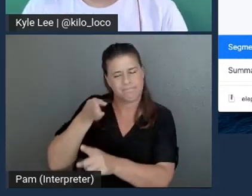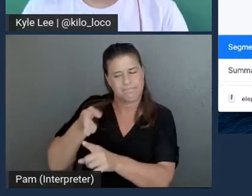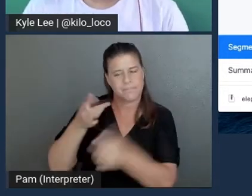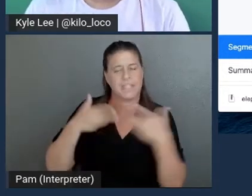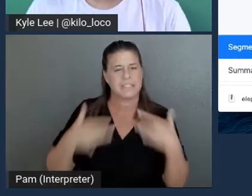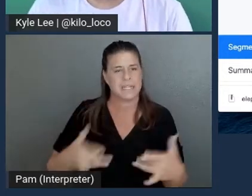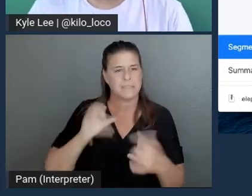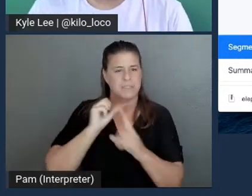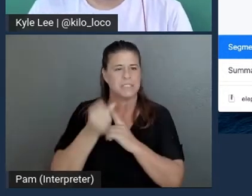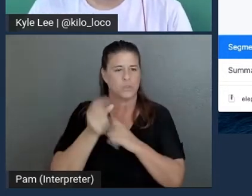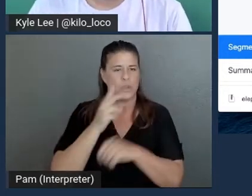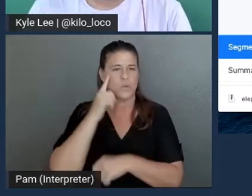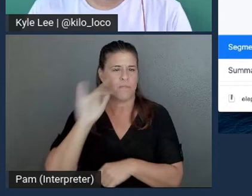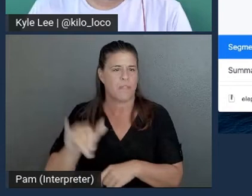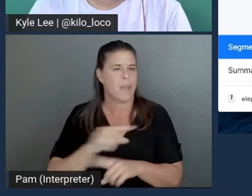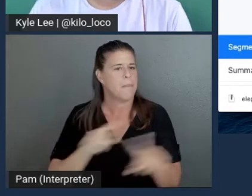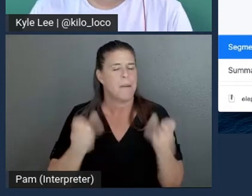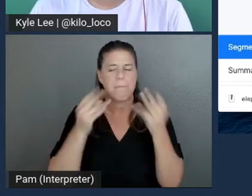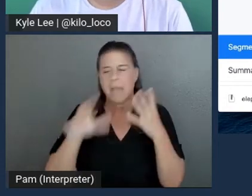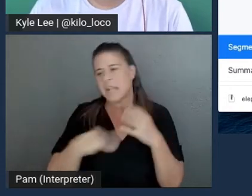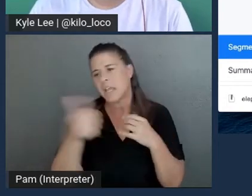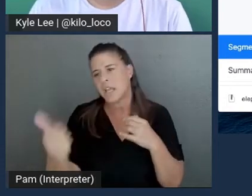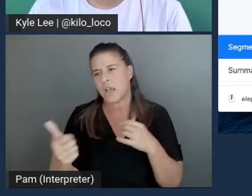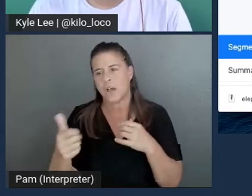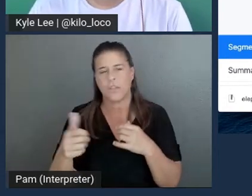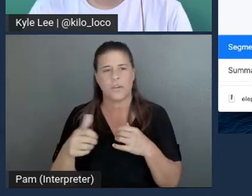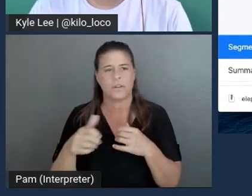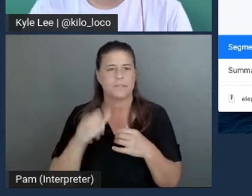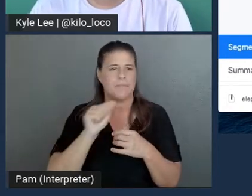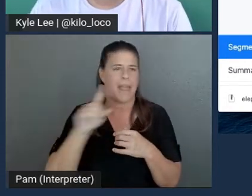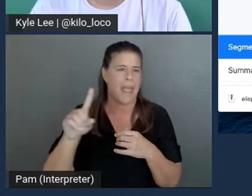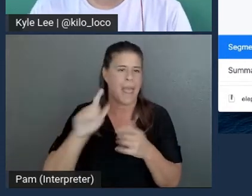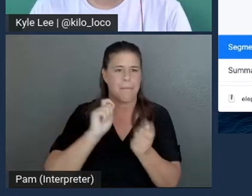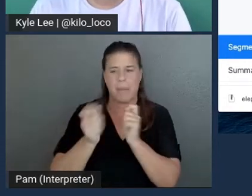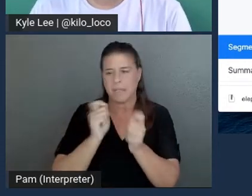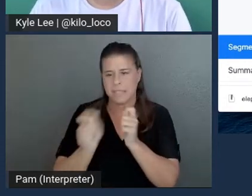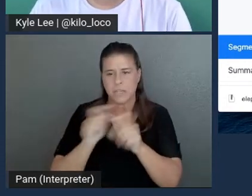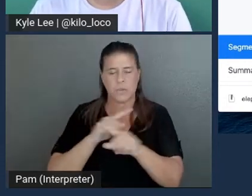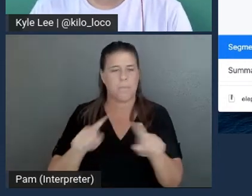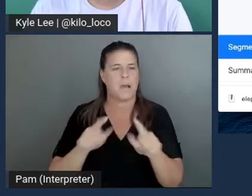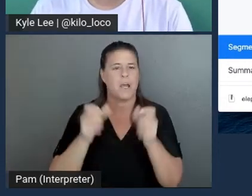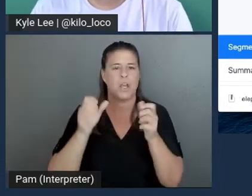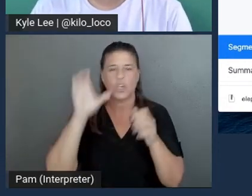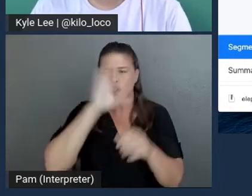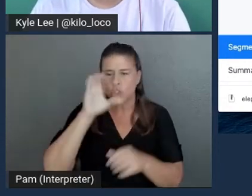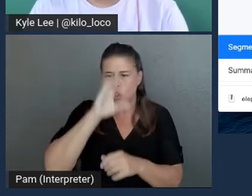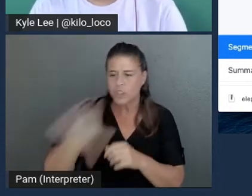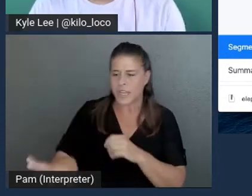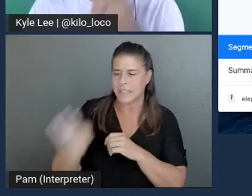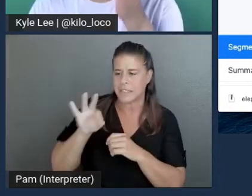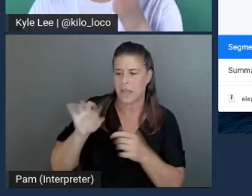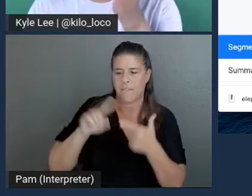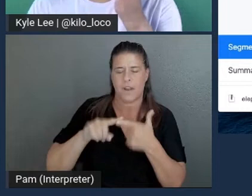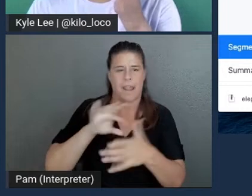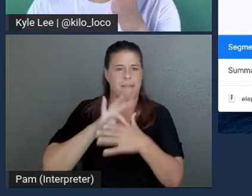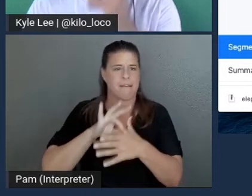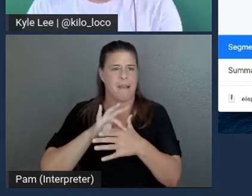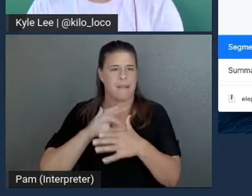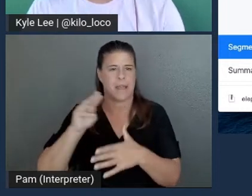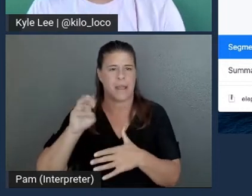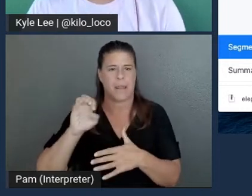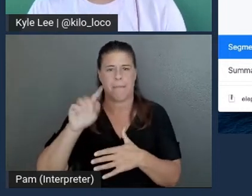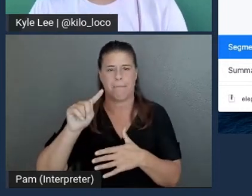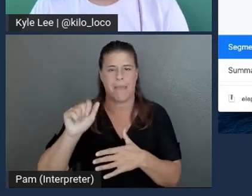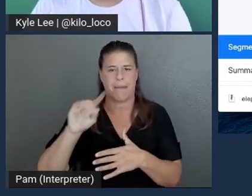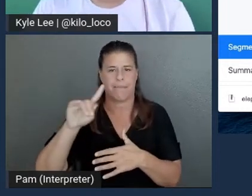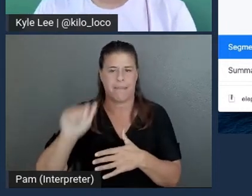case that I see for these. Again, many others, ad monetization, there's so many others, but search and discovery and content metadata are the main areas